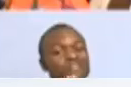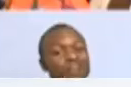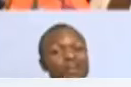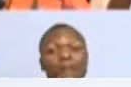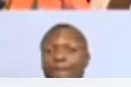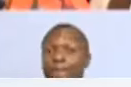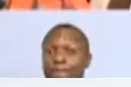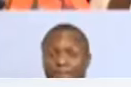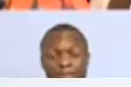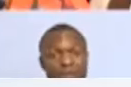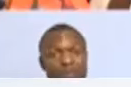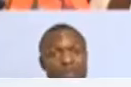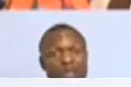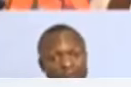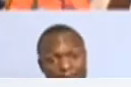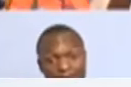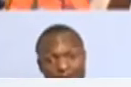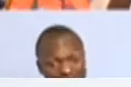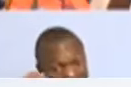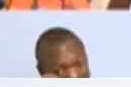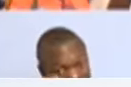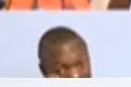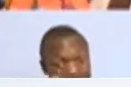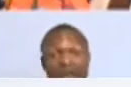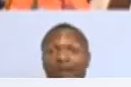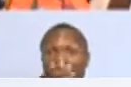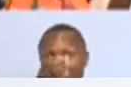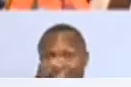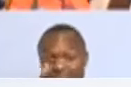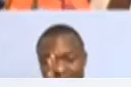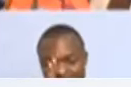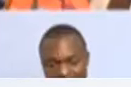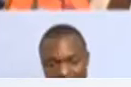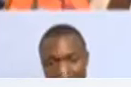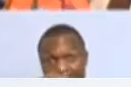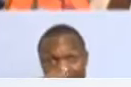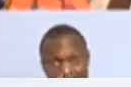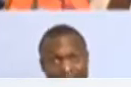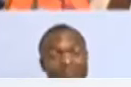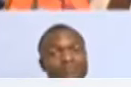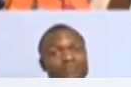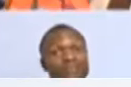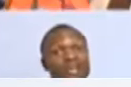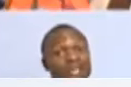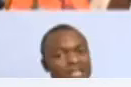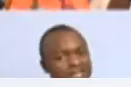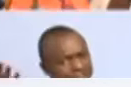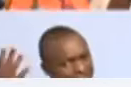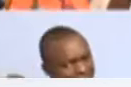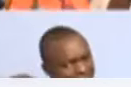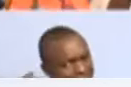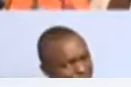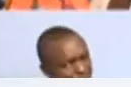fight against corruption. And Madam Speaker, in the last few months only,